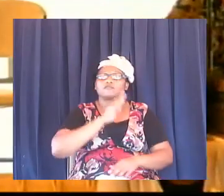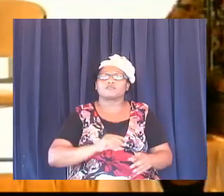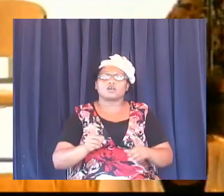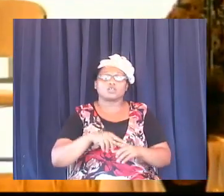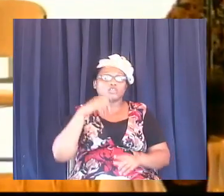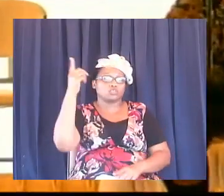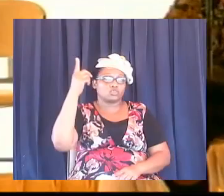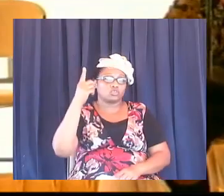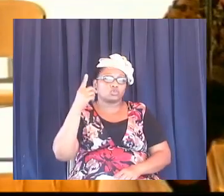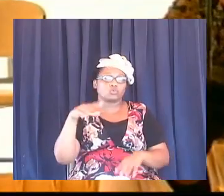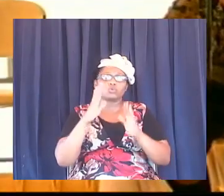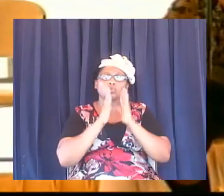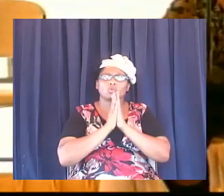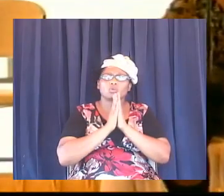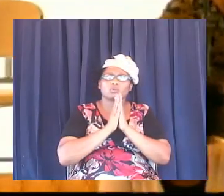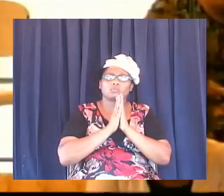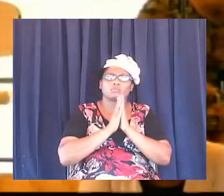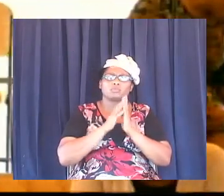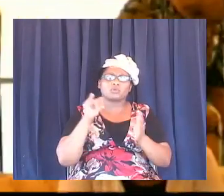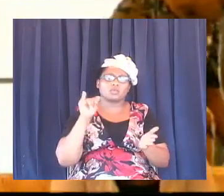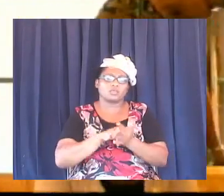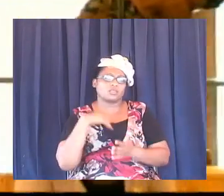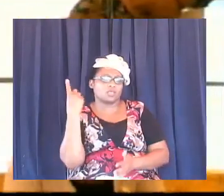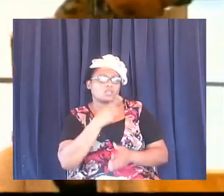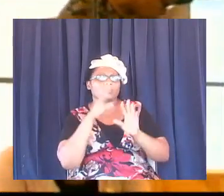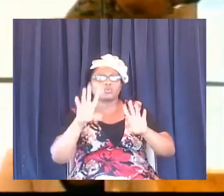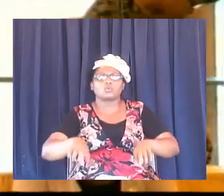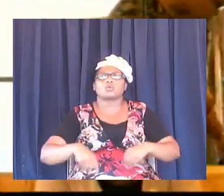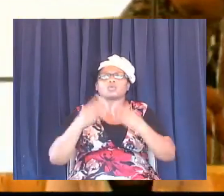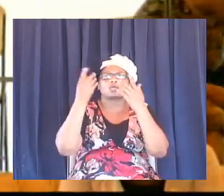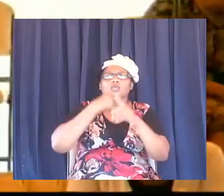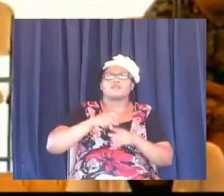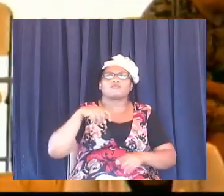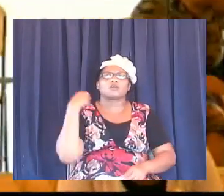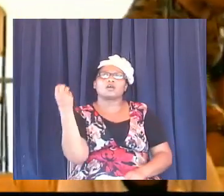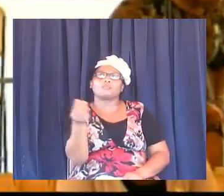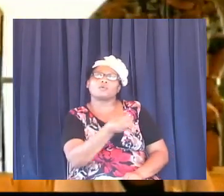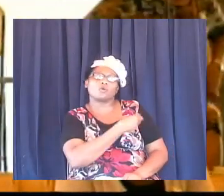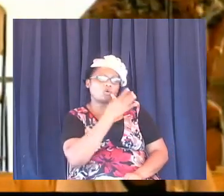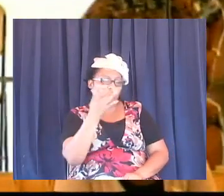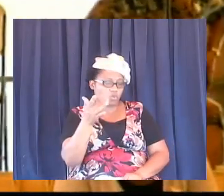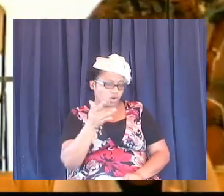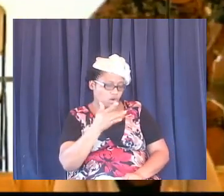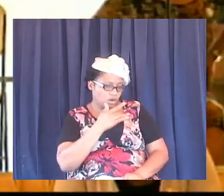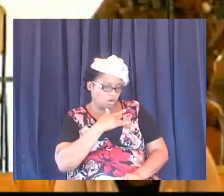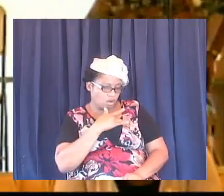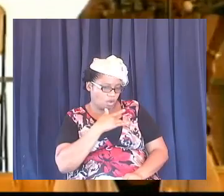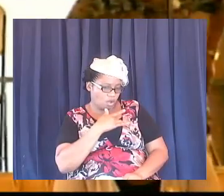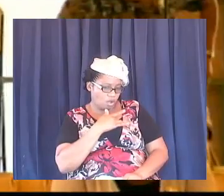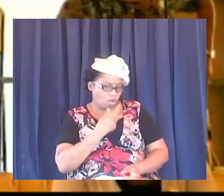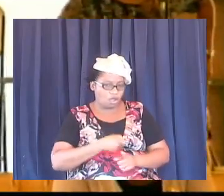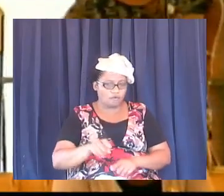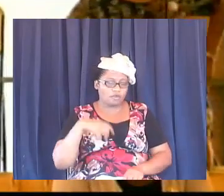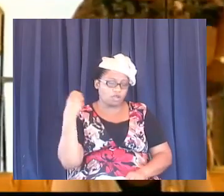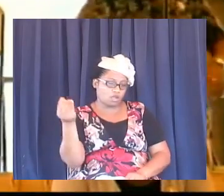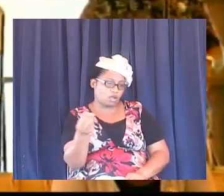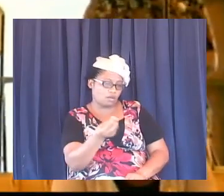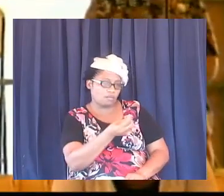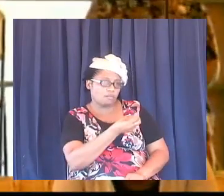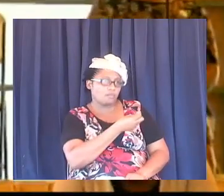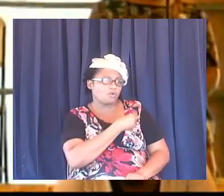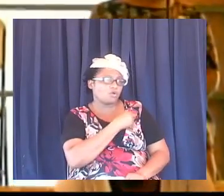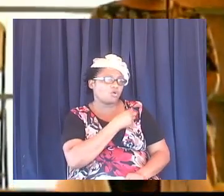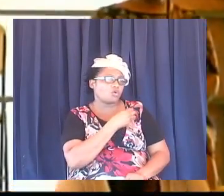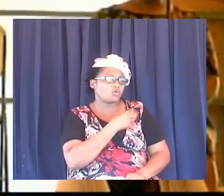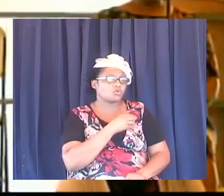God. I pray, God, that we will give from our hearts. I pray, God, that we will give from the recesses of our souls, God, as it